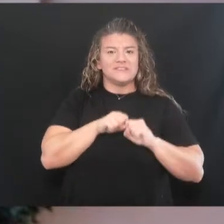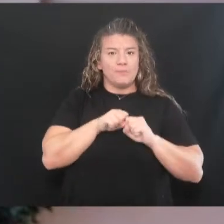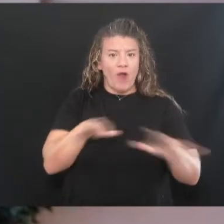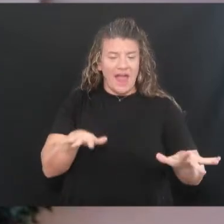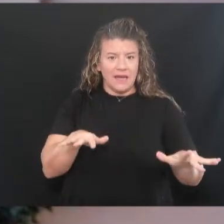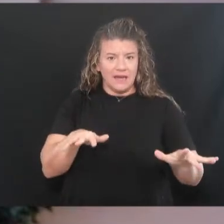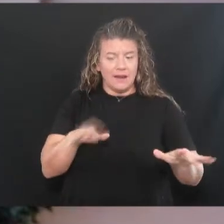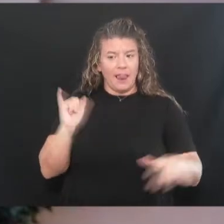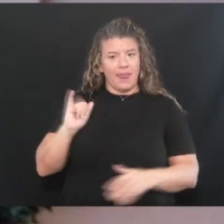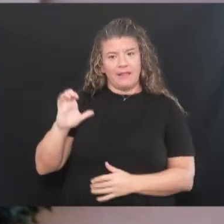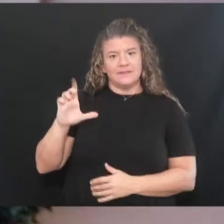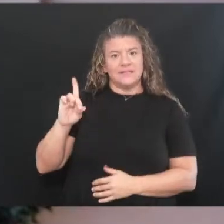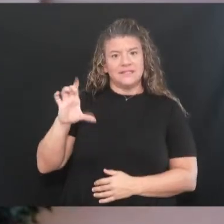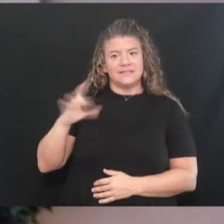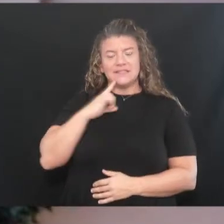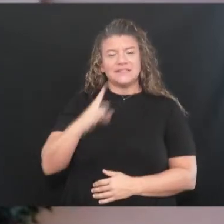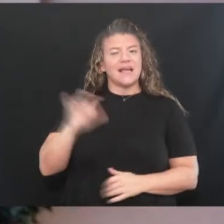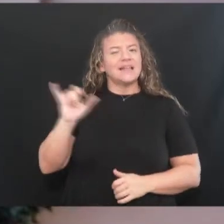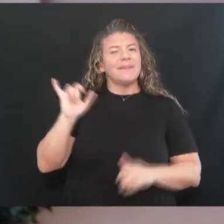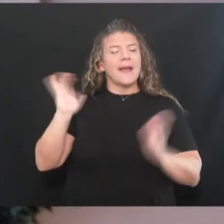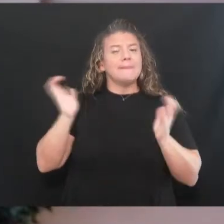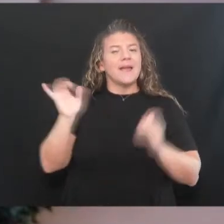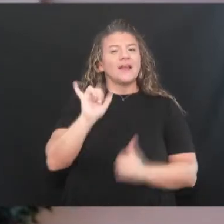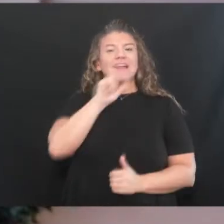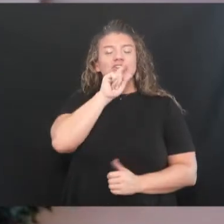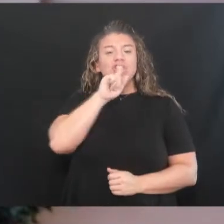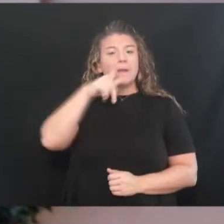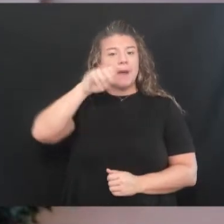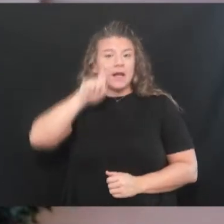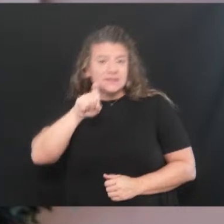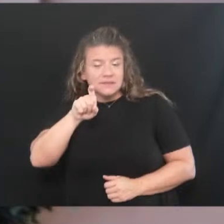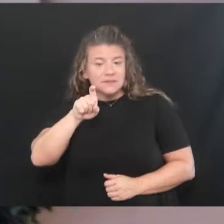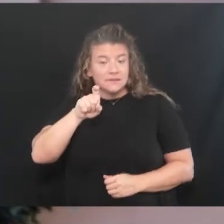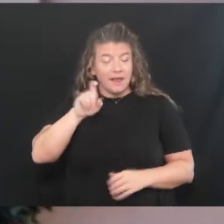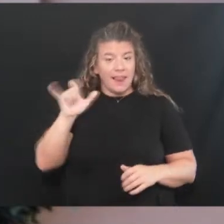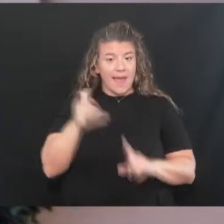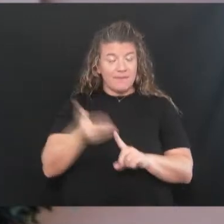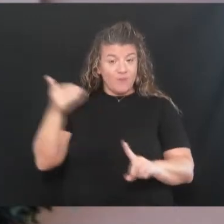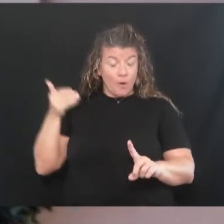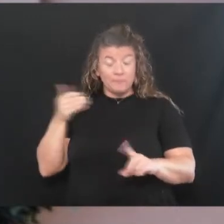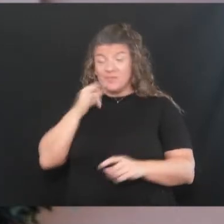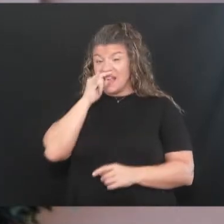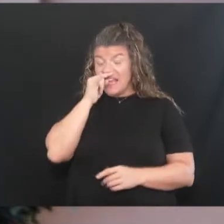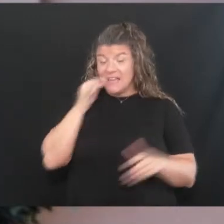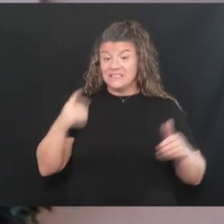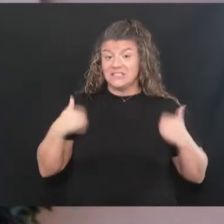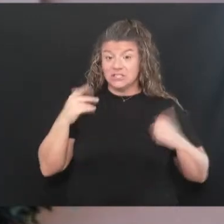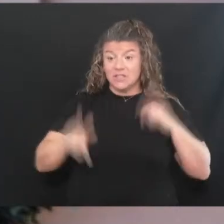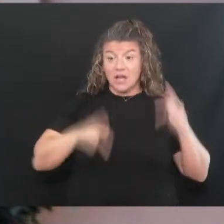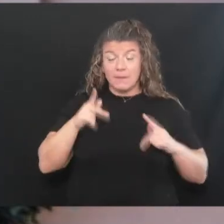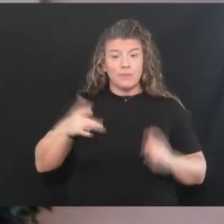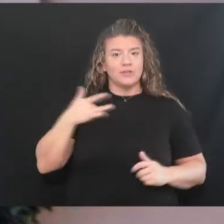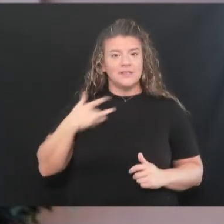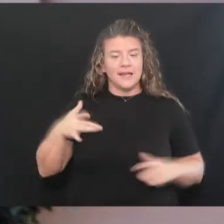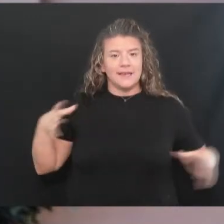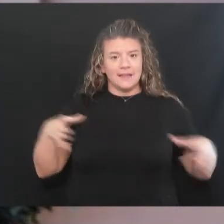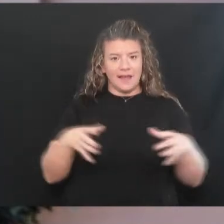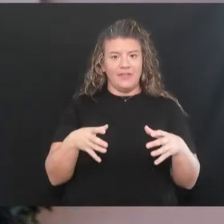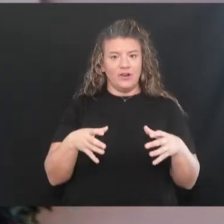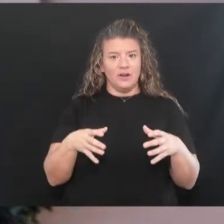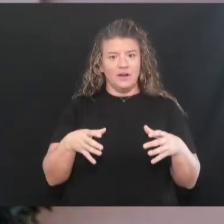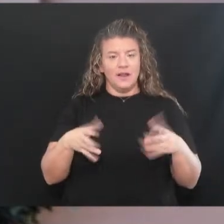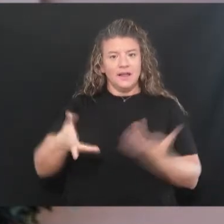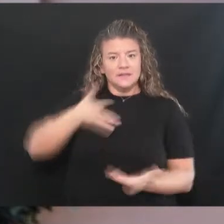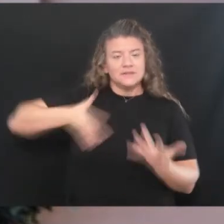the CDC said, like the chicken pox, than from what we've seen before. So kids, young people tend to gather in bigger